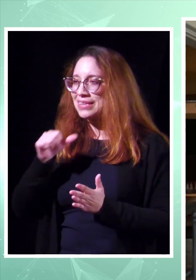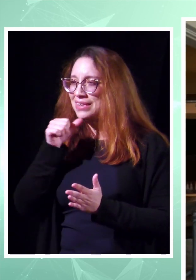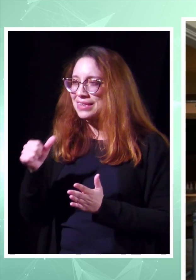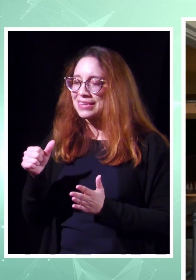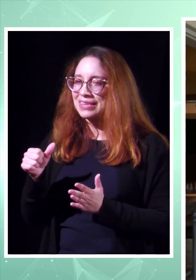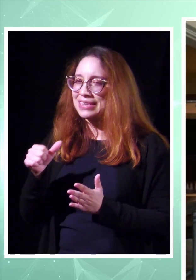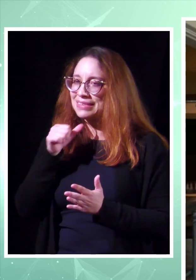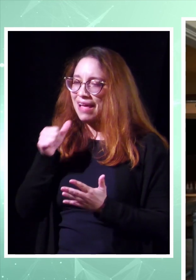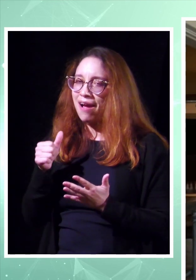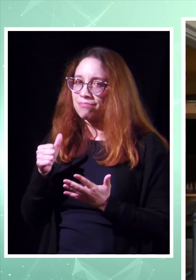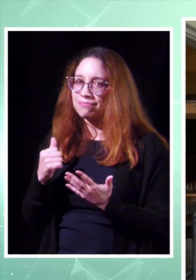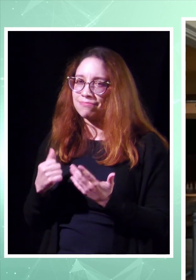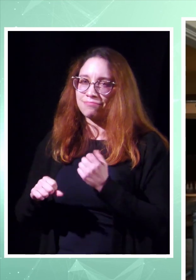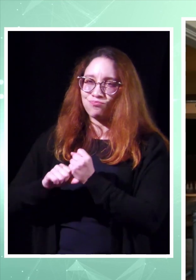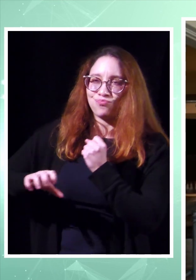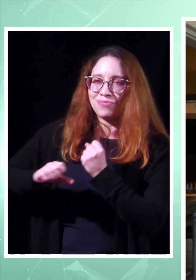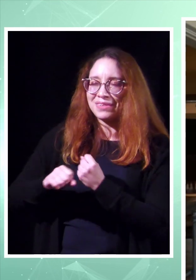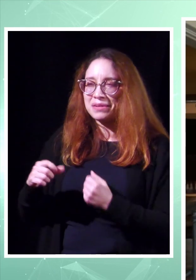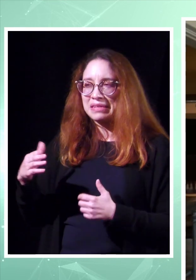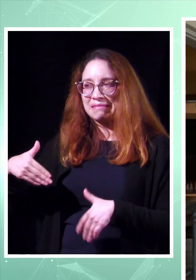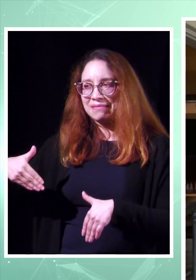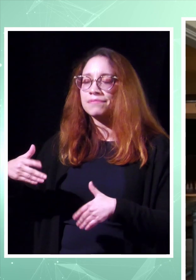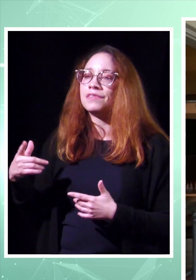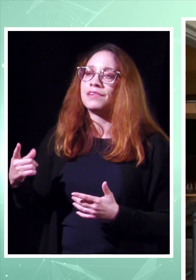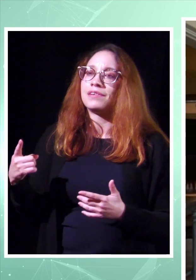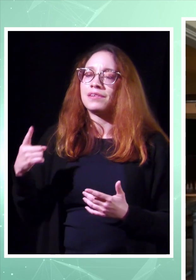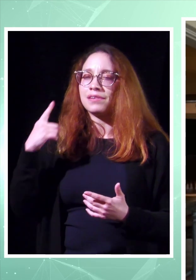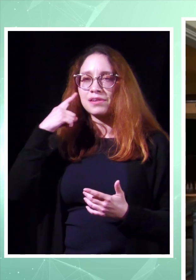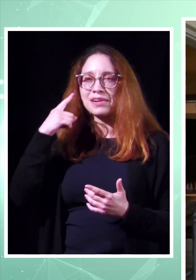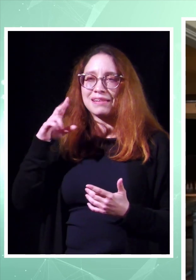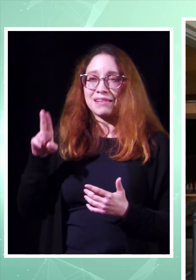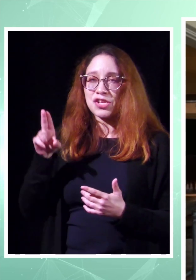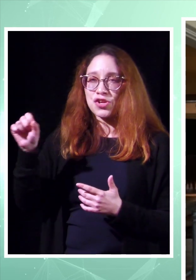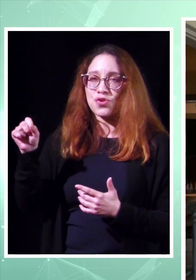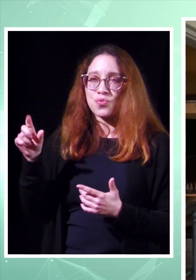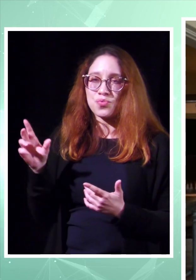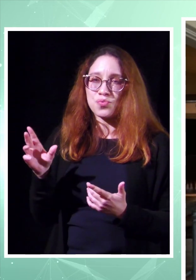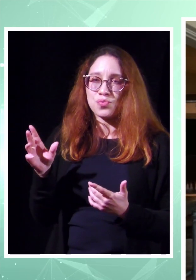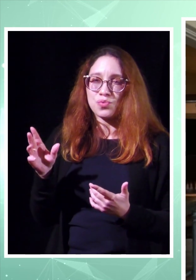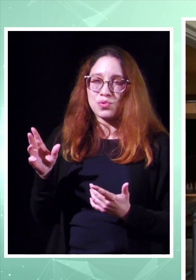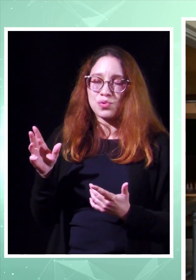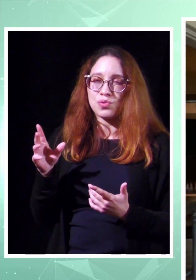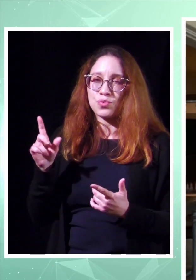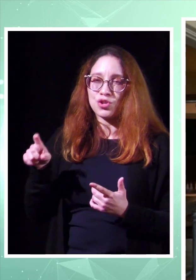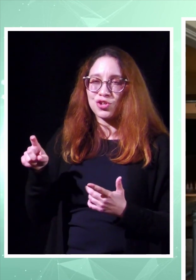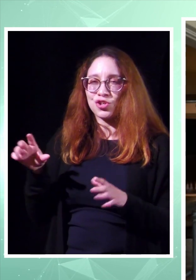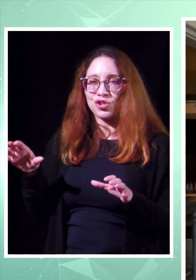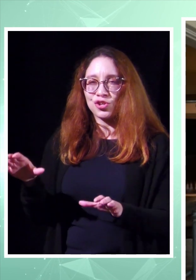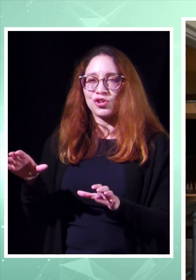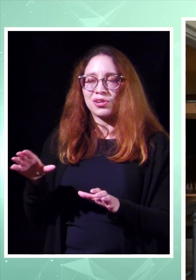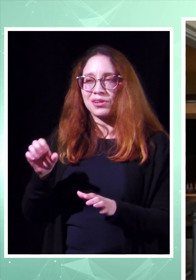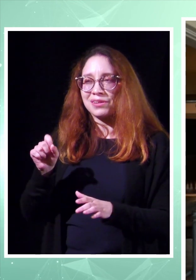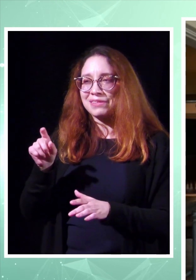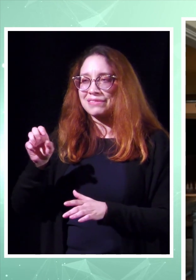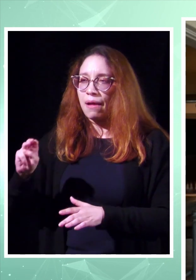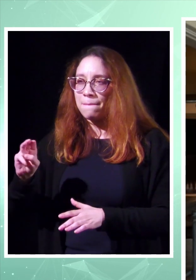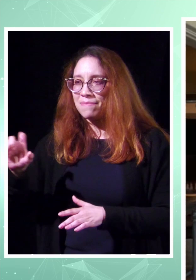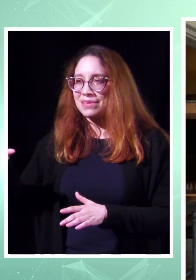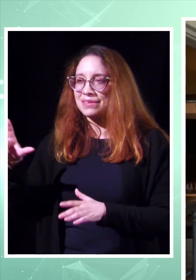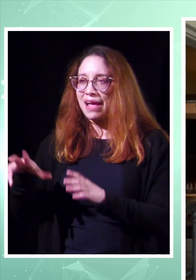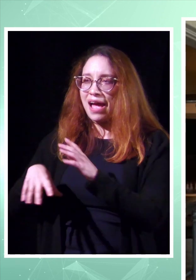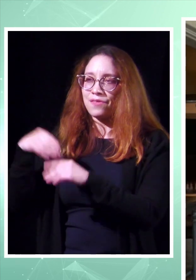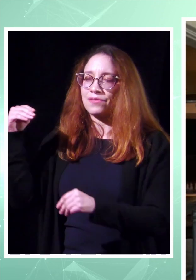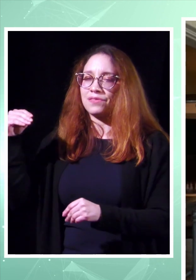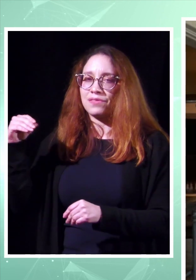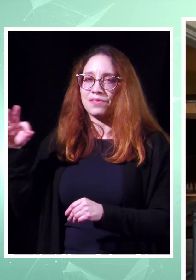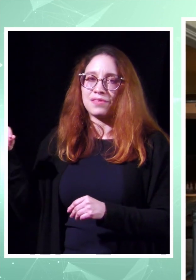prime time yet. I do not think that in the United States that we should really be doing stem cell transplants